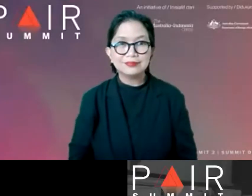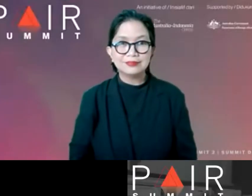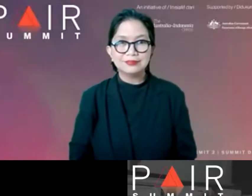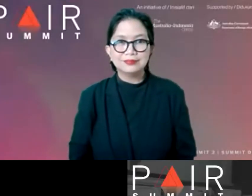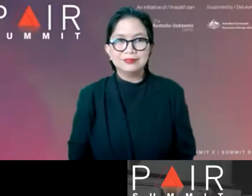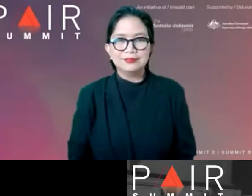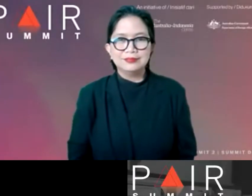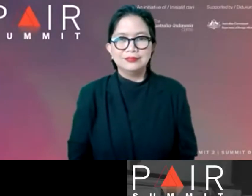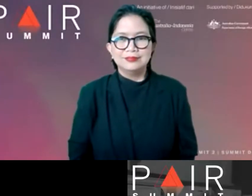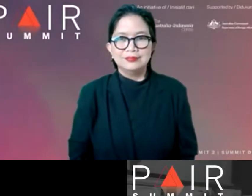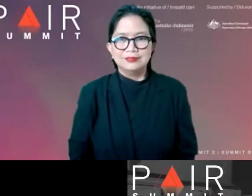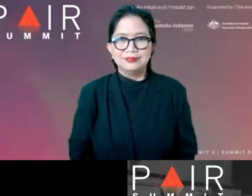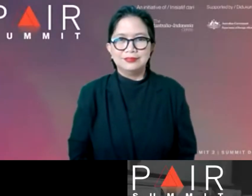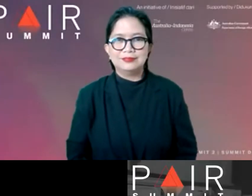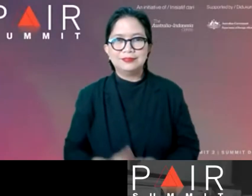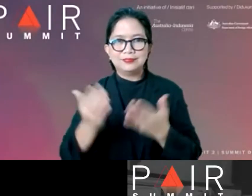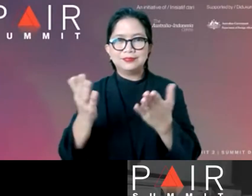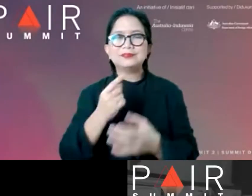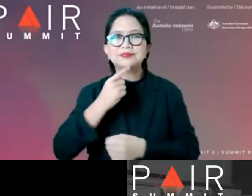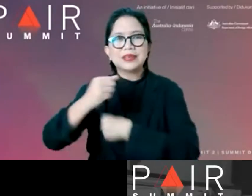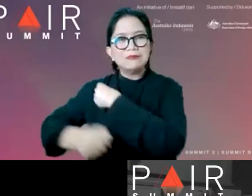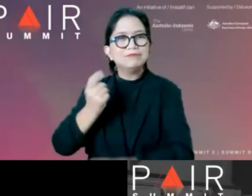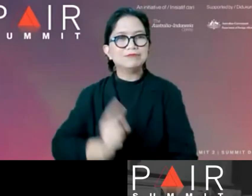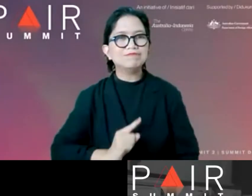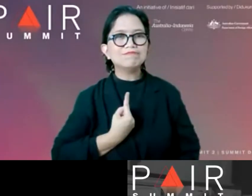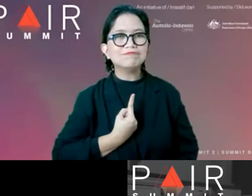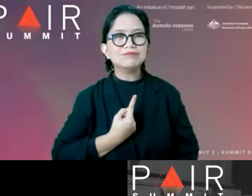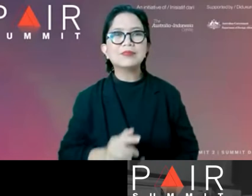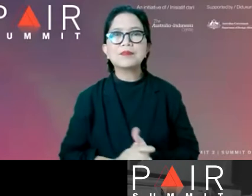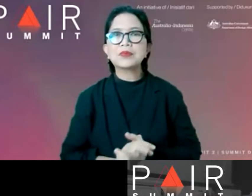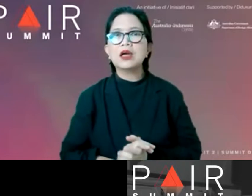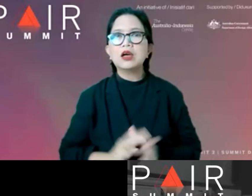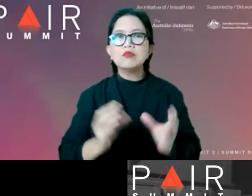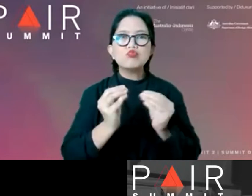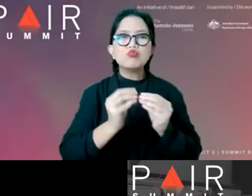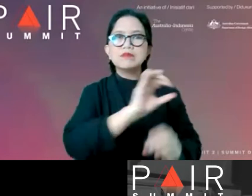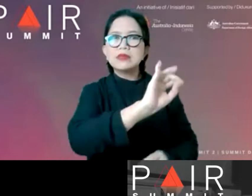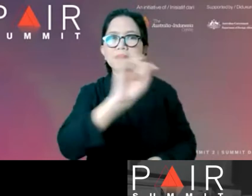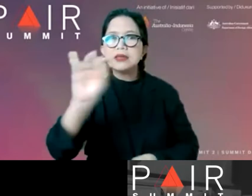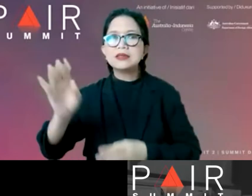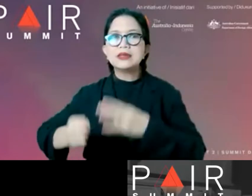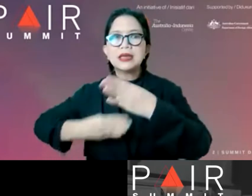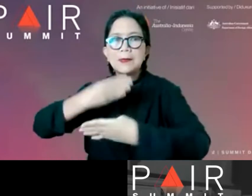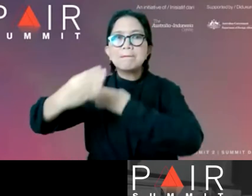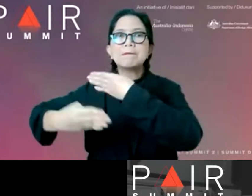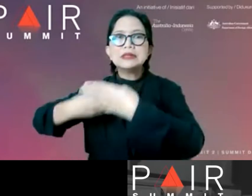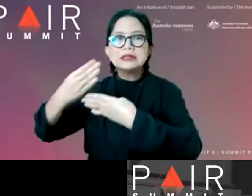entrepreneurship, the creation of different businesses, let's go into that. But Safira, what would you like to add? Just